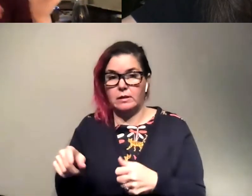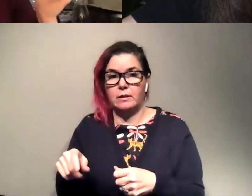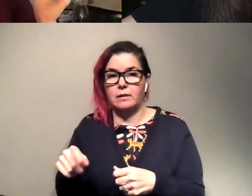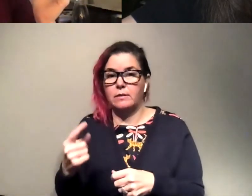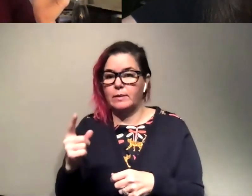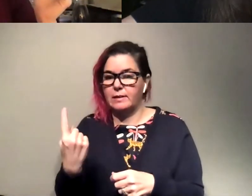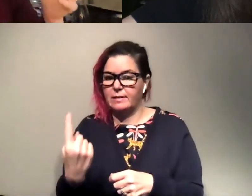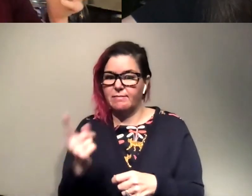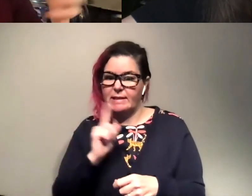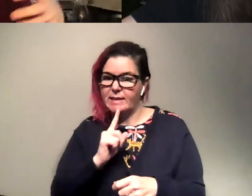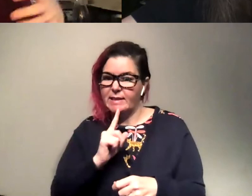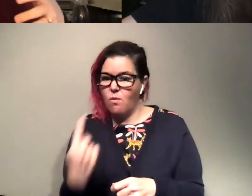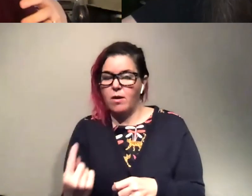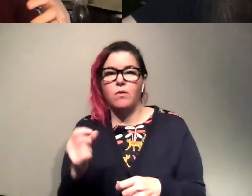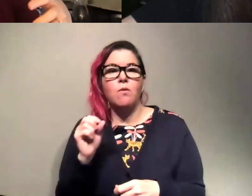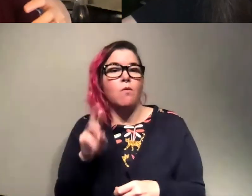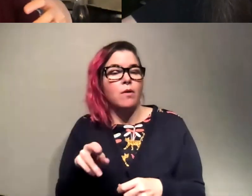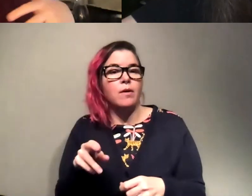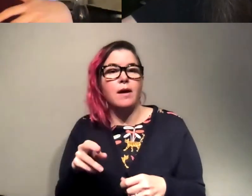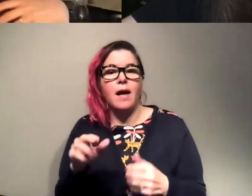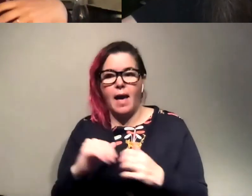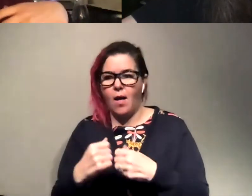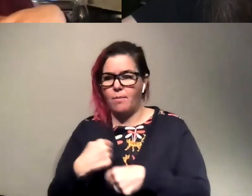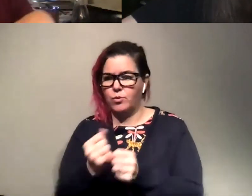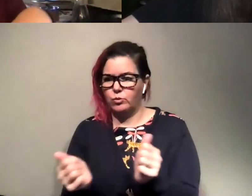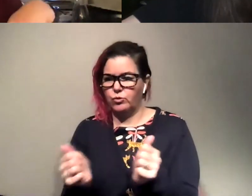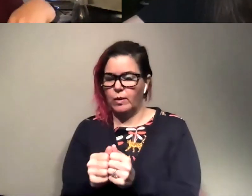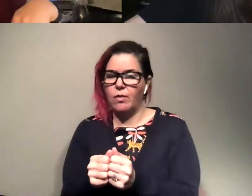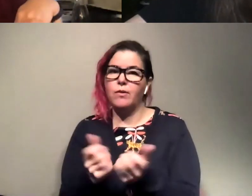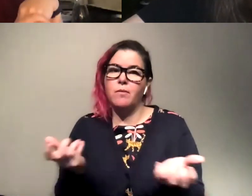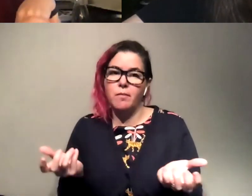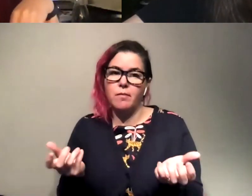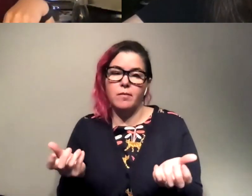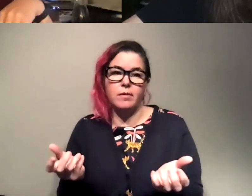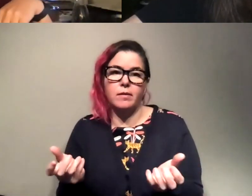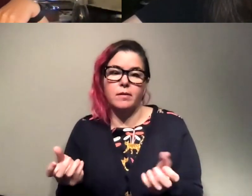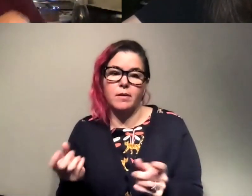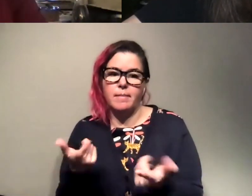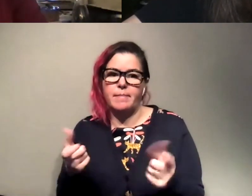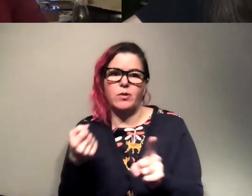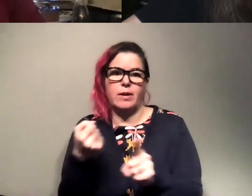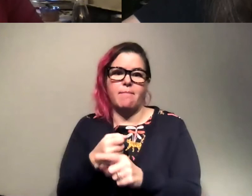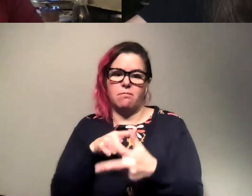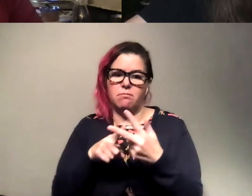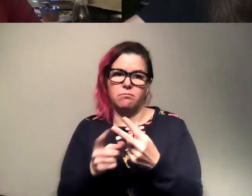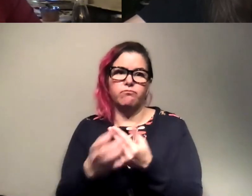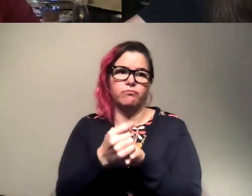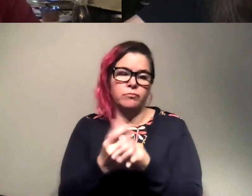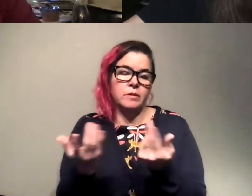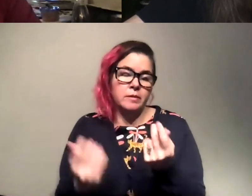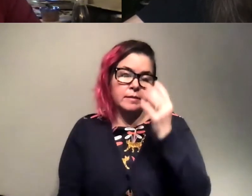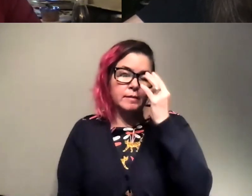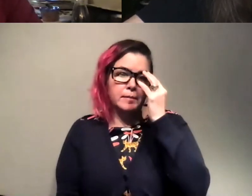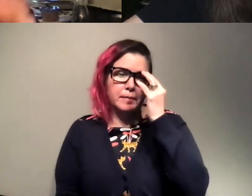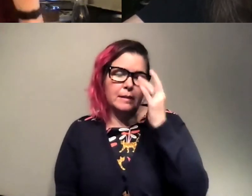one, or it might be that actually the way they produce them together gives you sort of the impact that you want. But that's how it's